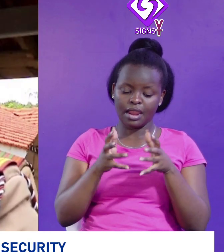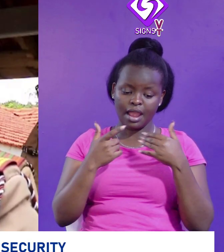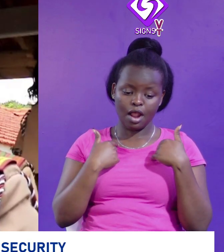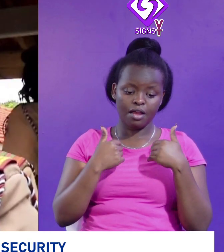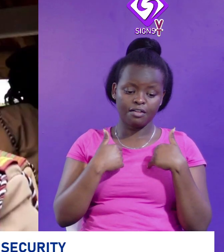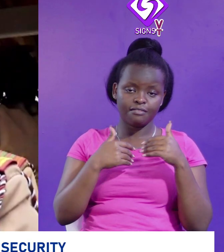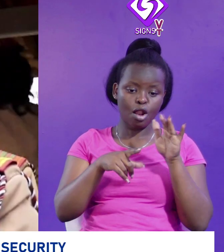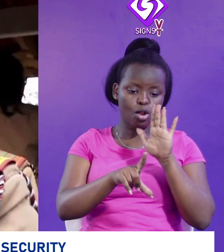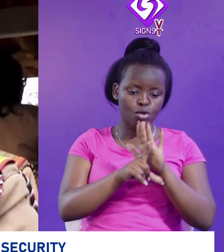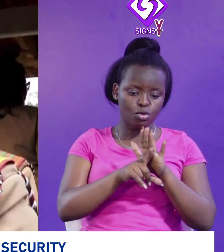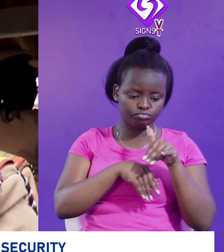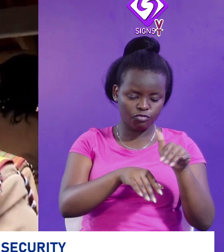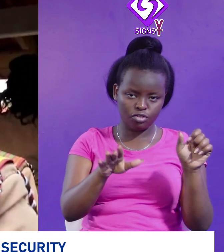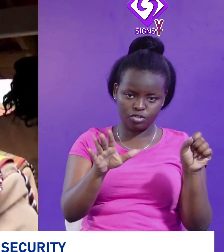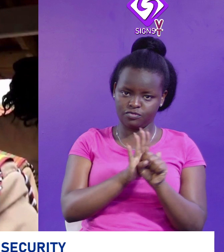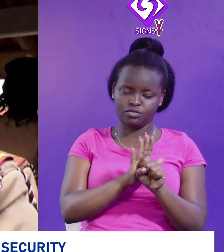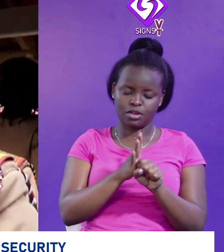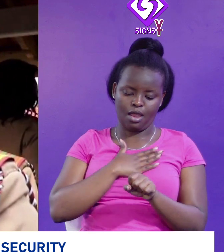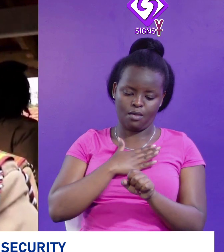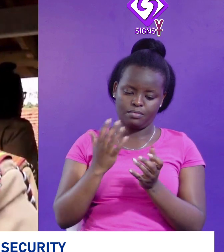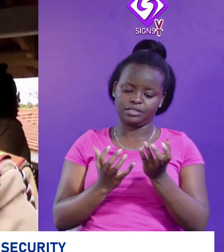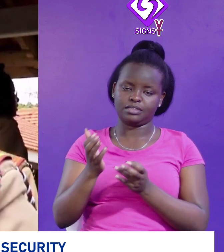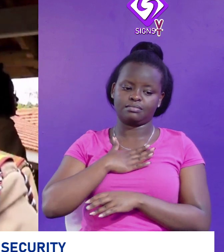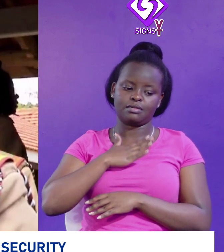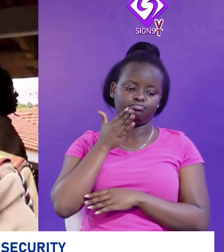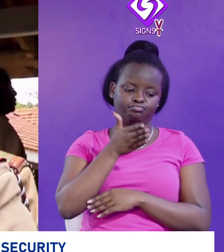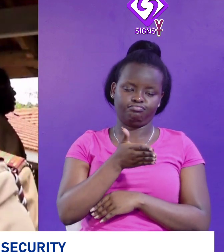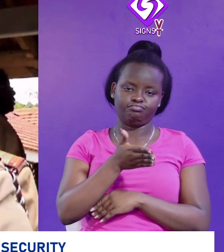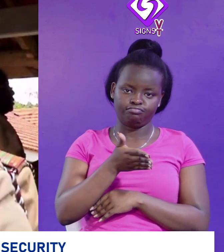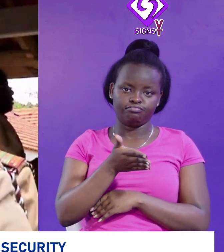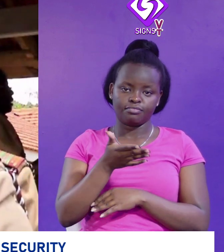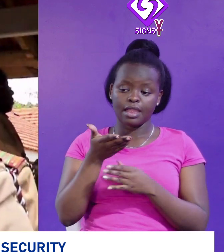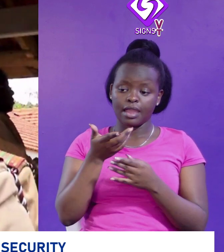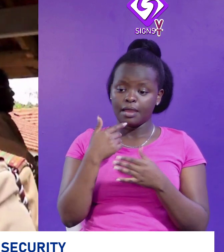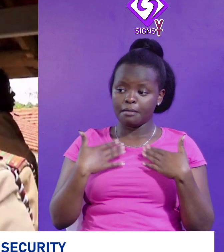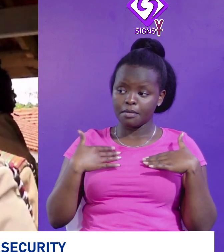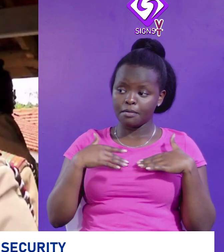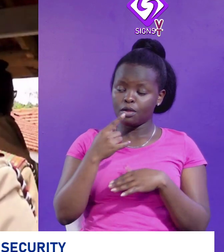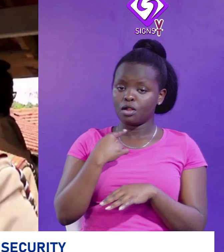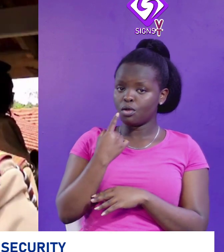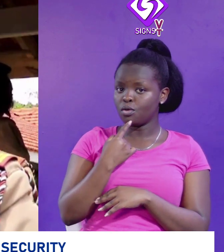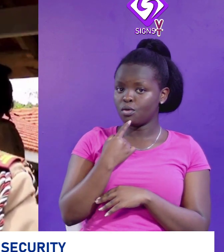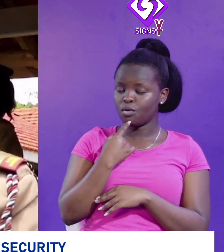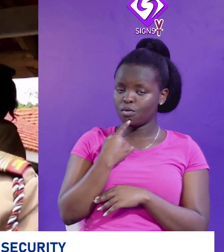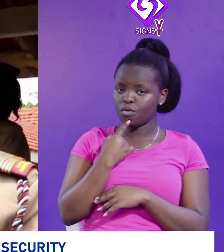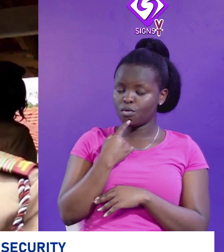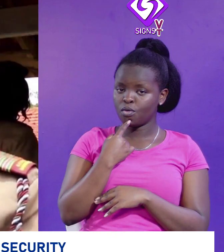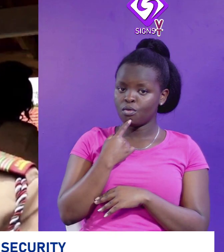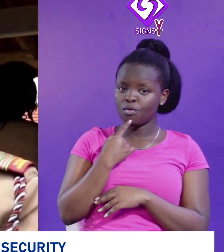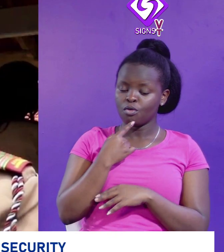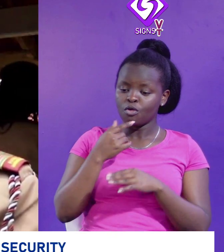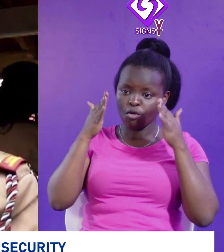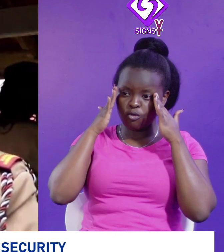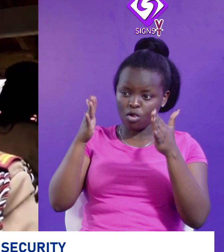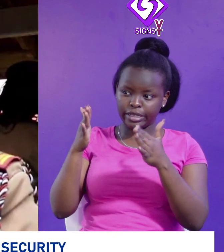order will be our business. And those who are hell-bent at committing crime,